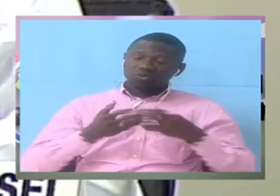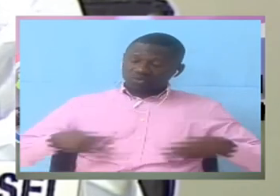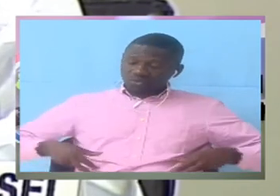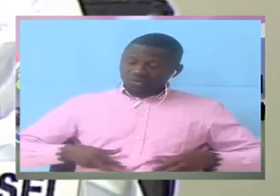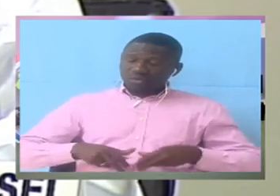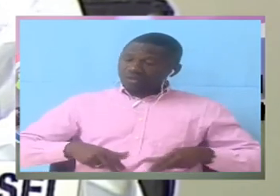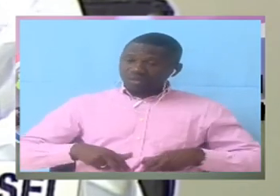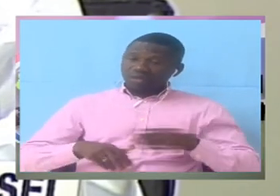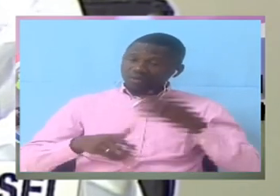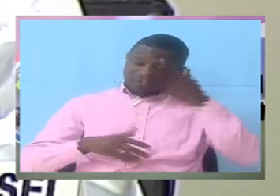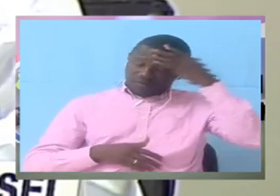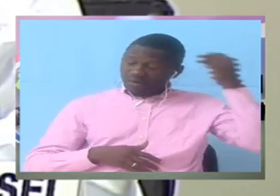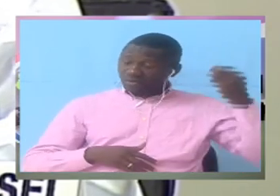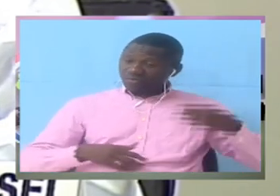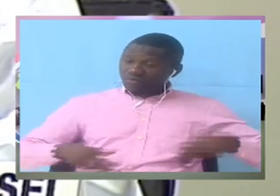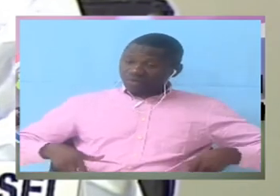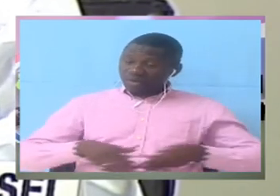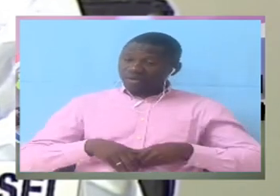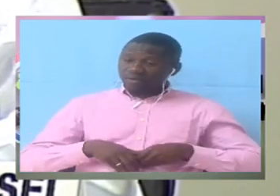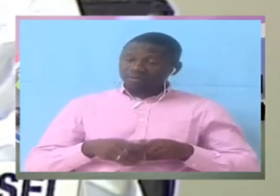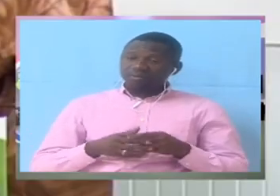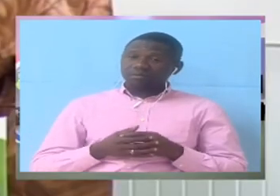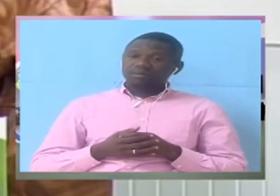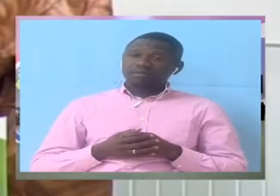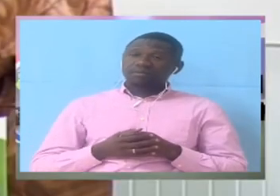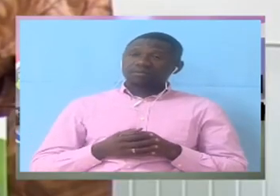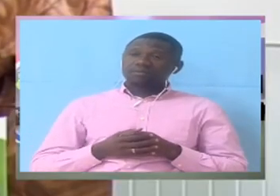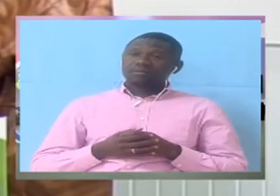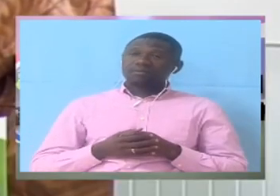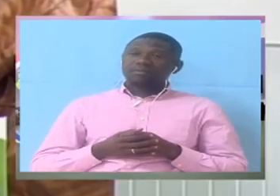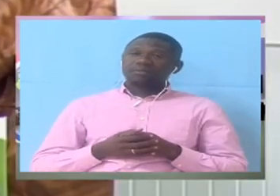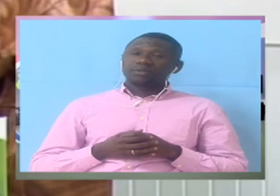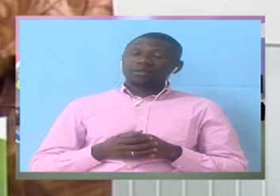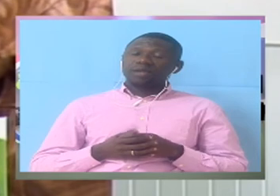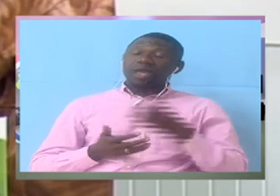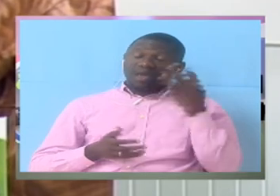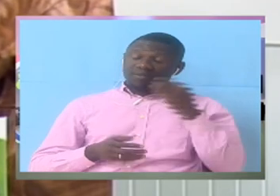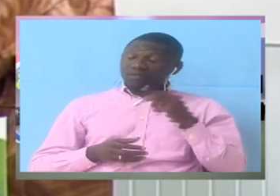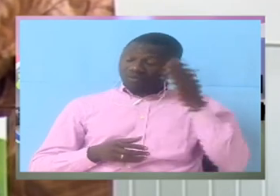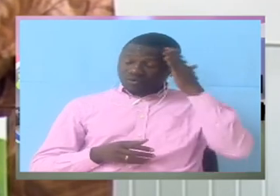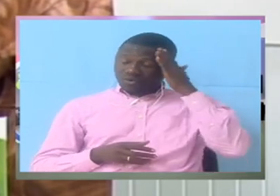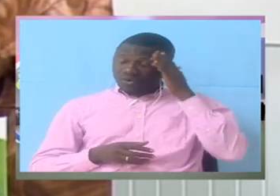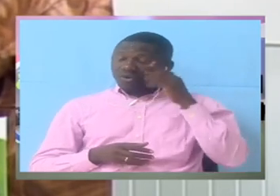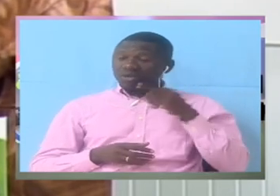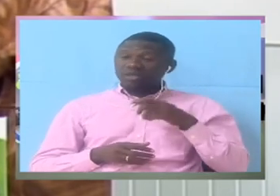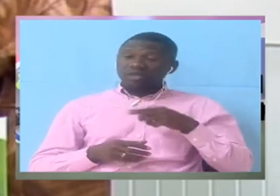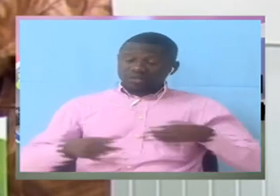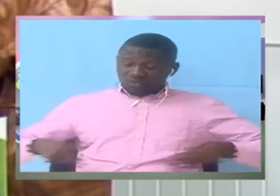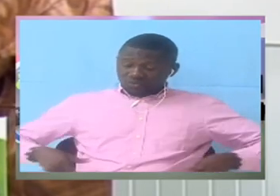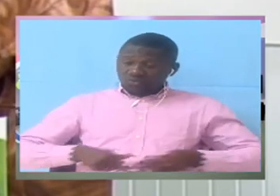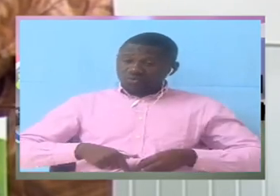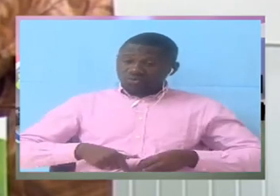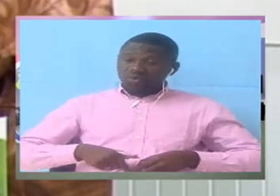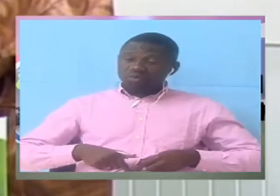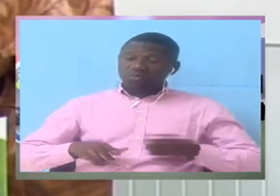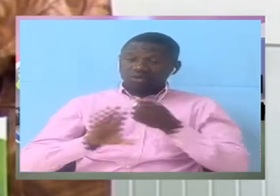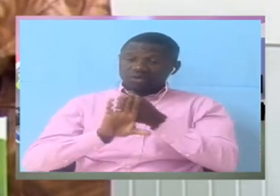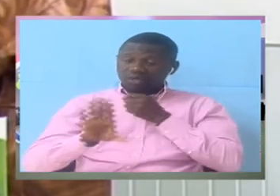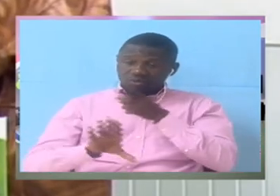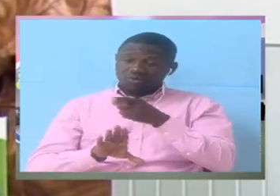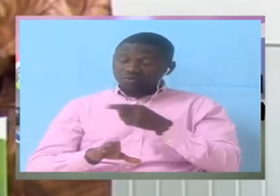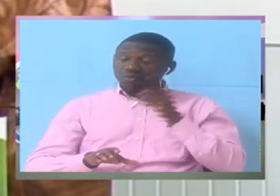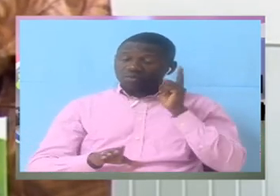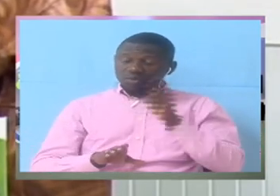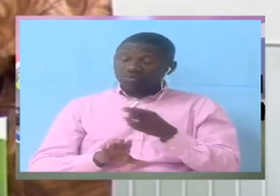They forgot to wear them or to rub themselves on them? If you hear a juju is protecting you, you have to